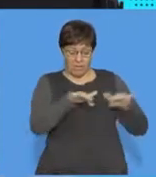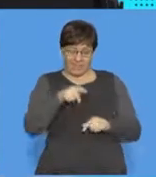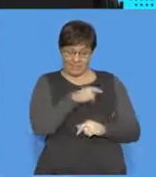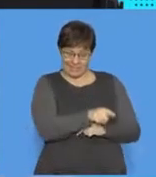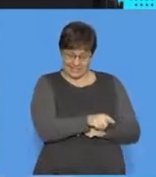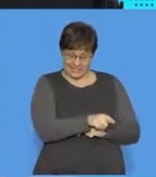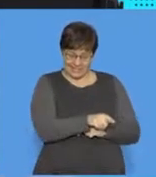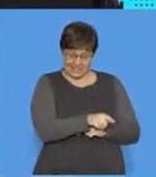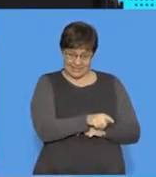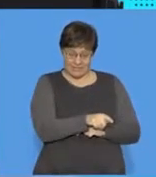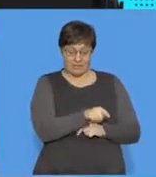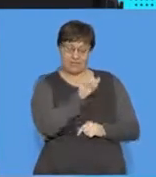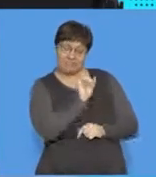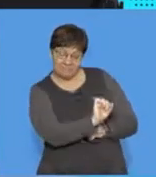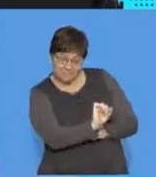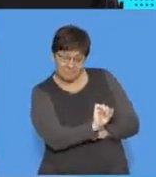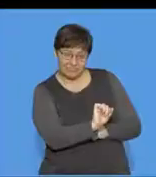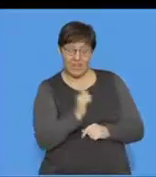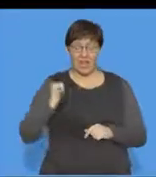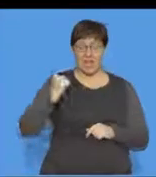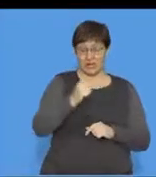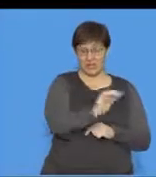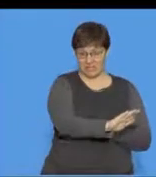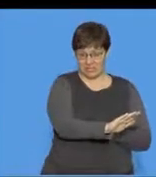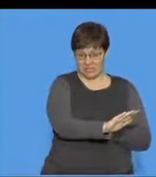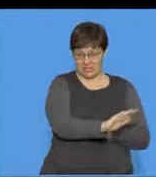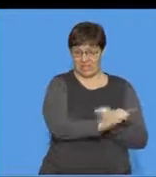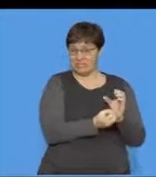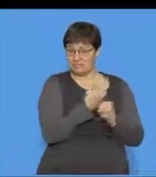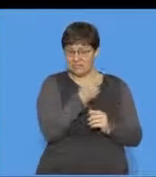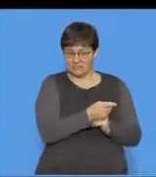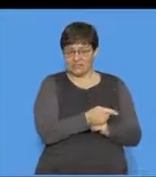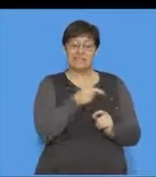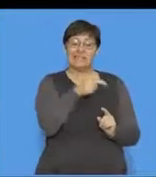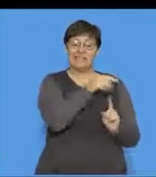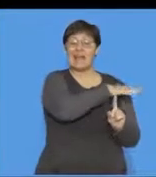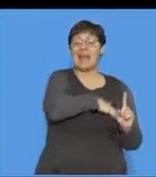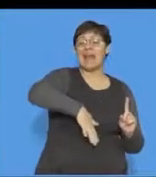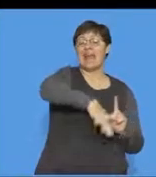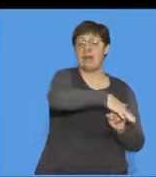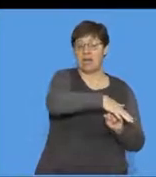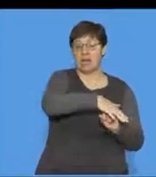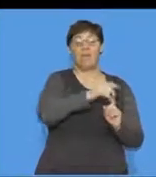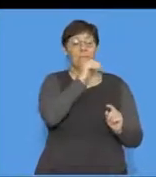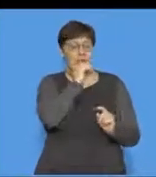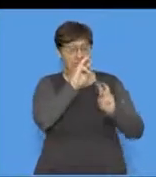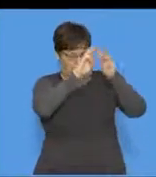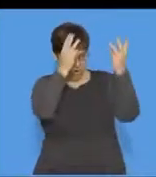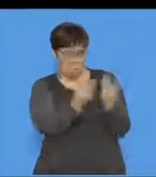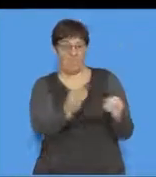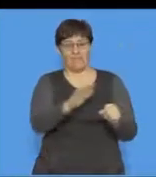and human ecology, the particular area is the Earth. So we've